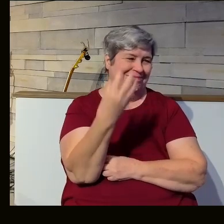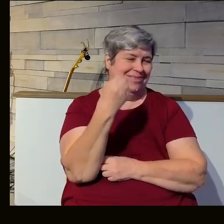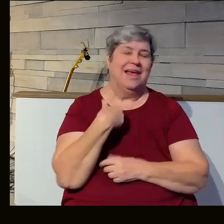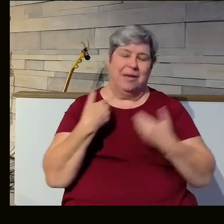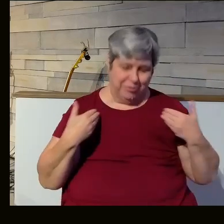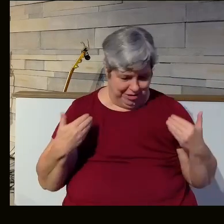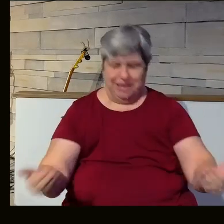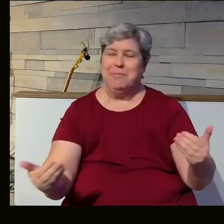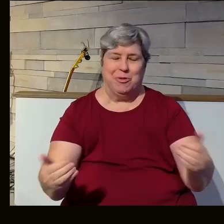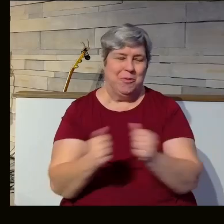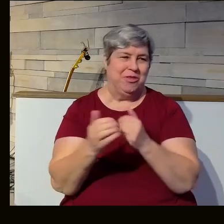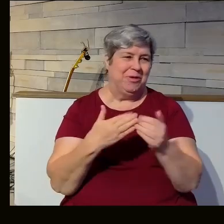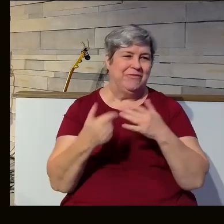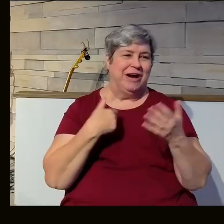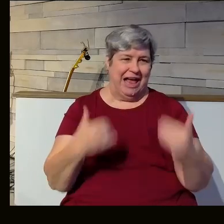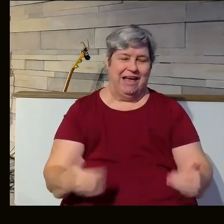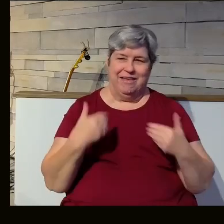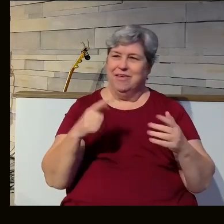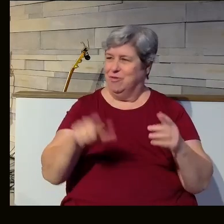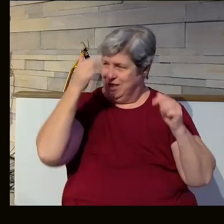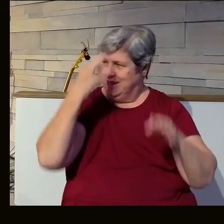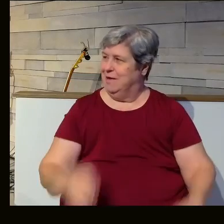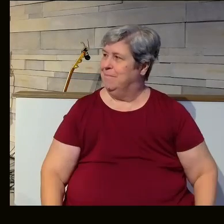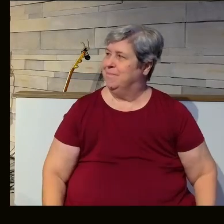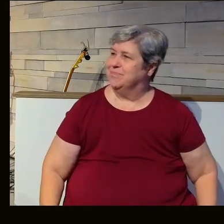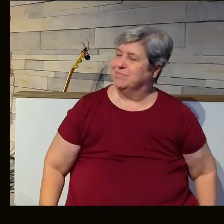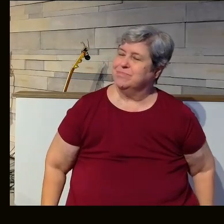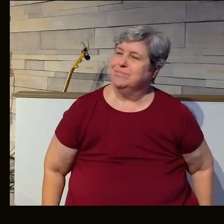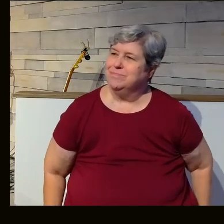I'm just going to keep rolling with what I have and let you make a decision about it, all right?